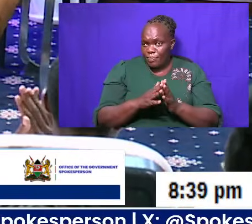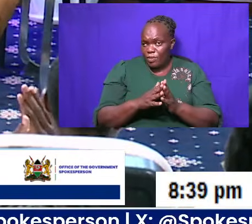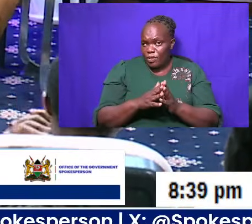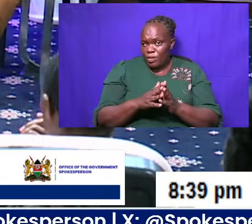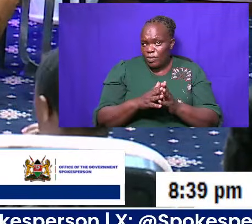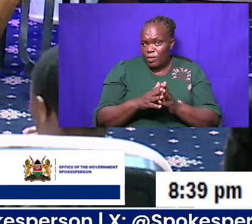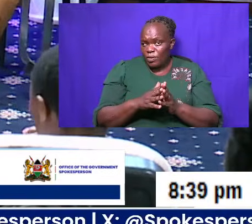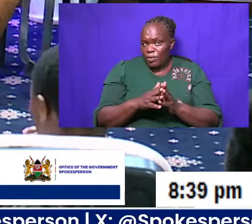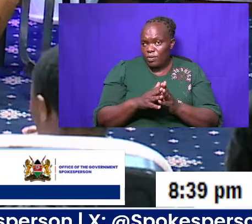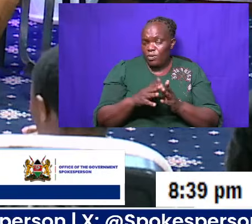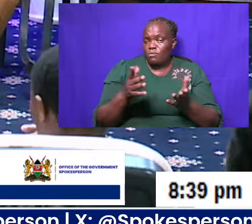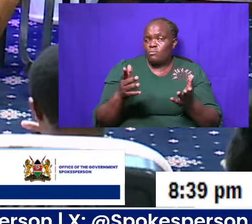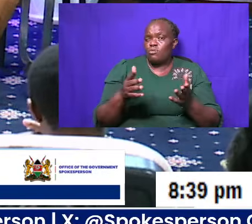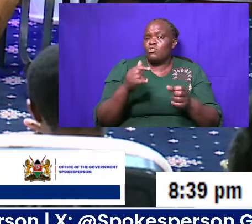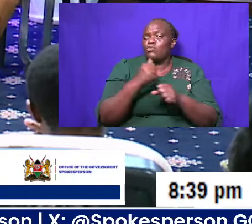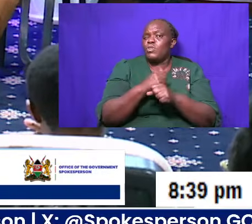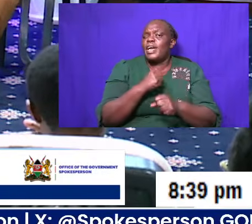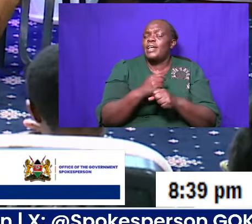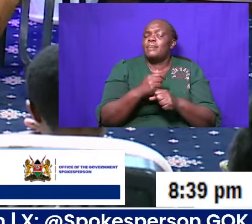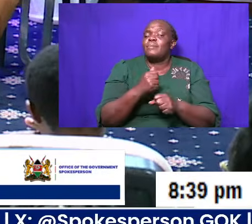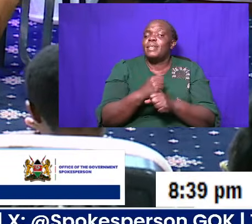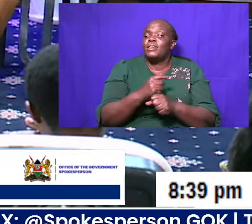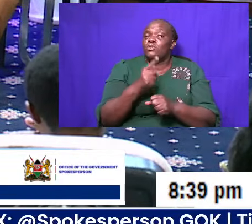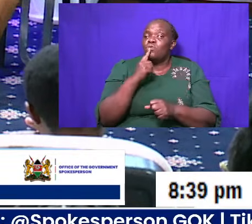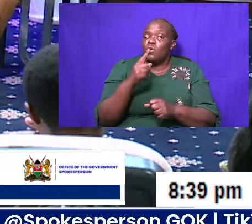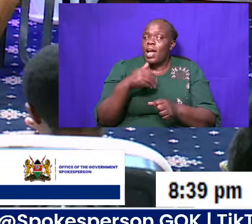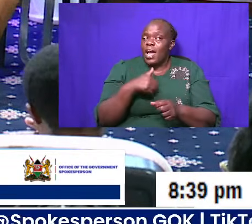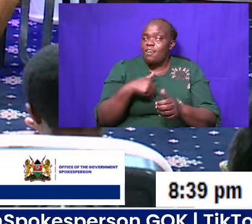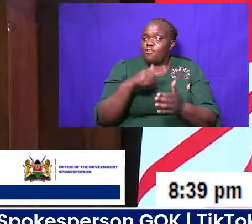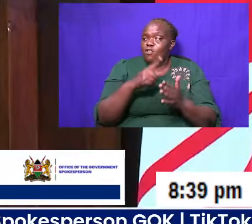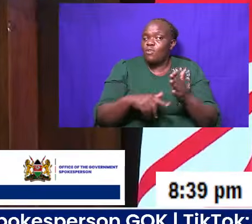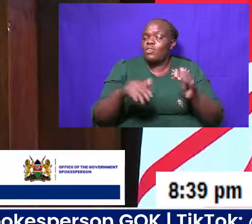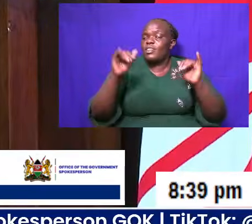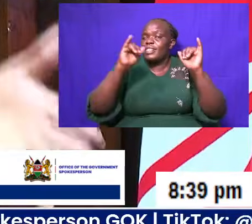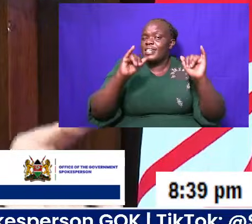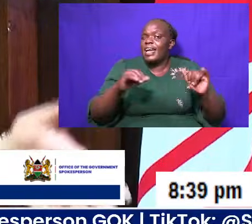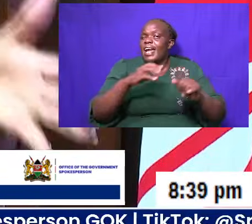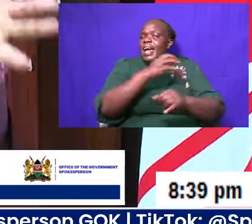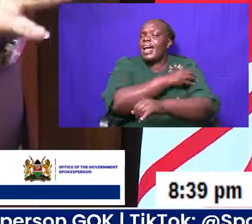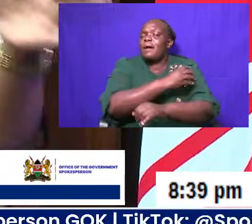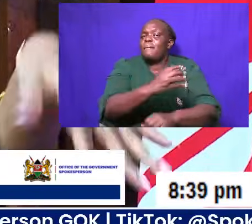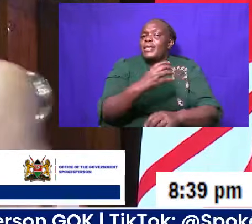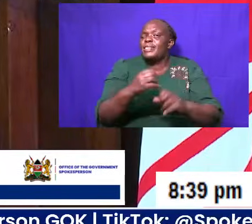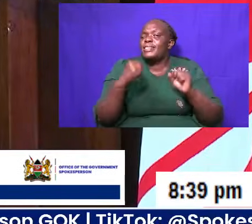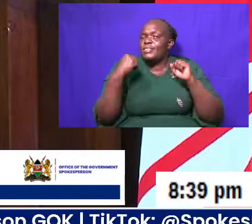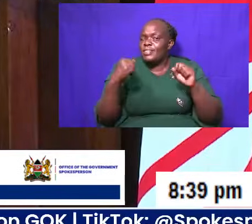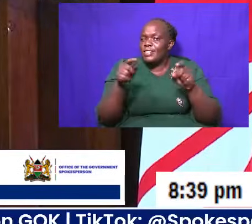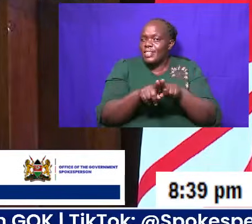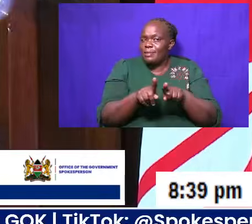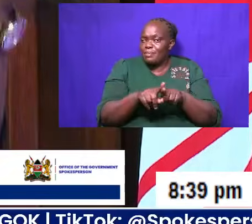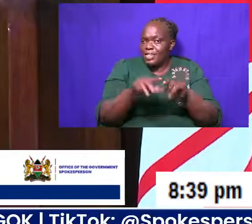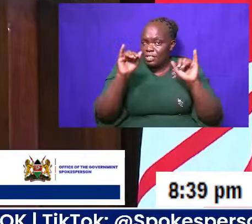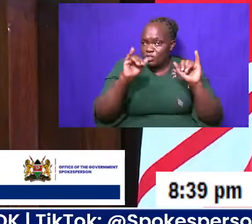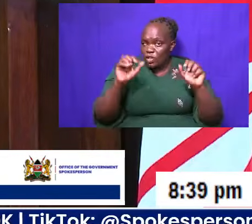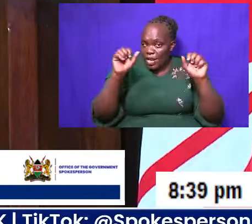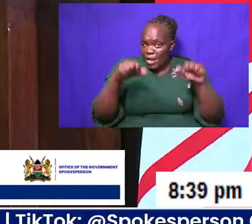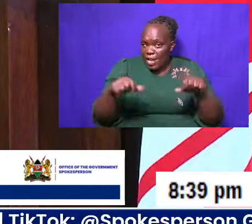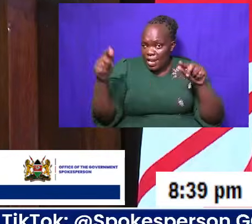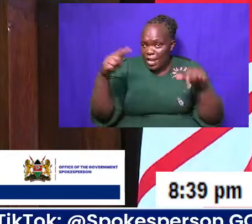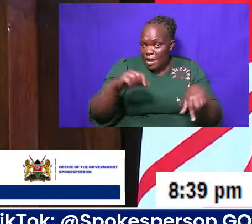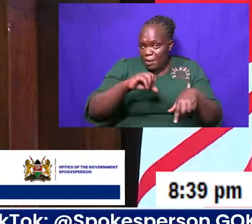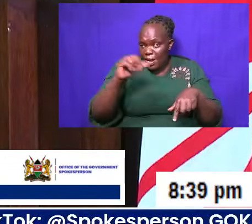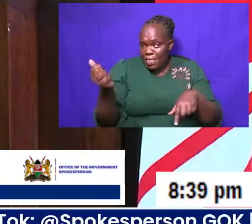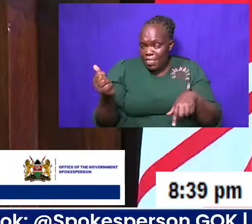come to your 5 themes, if you can mention them in a nutshell. So we have the institutional capacity strengthening, which I've mentioned that your institution can come, if it is